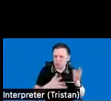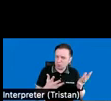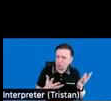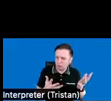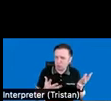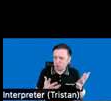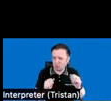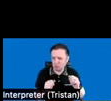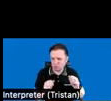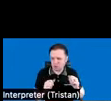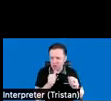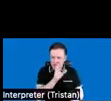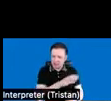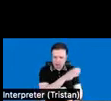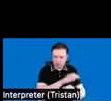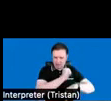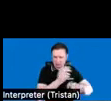not in clinical settings.